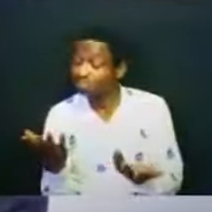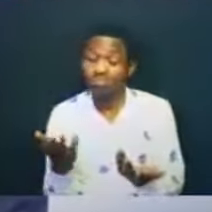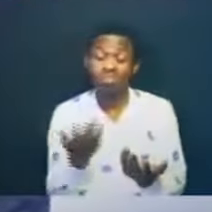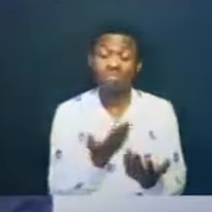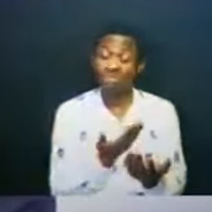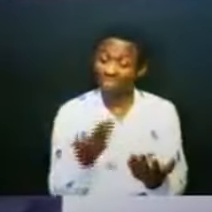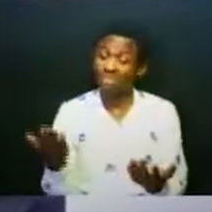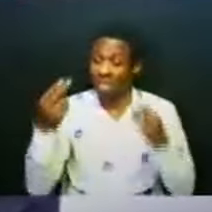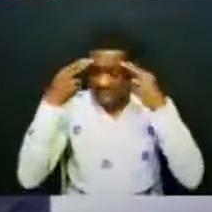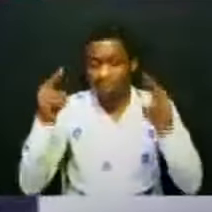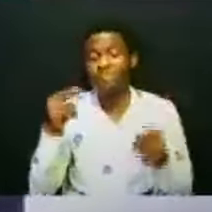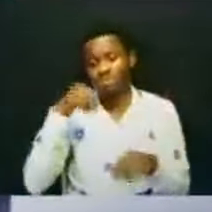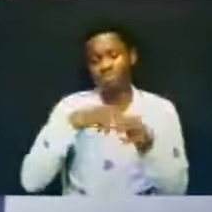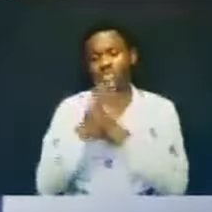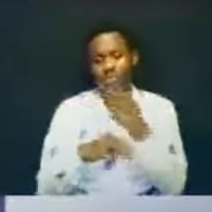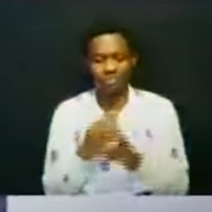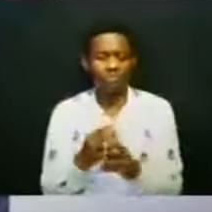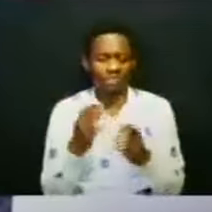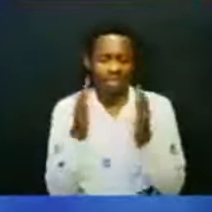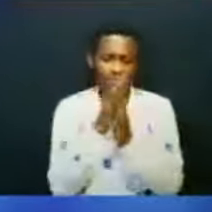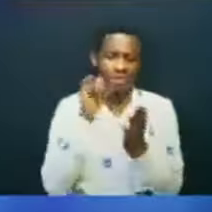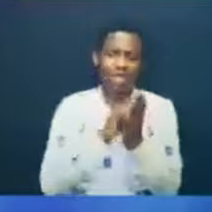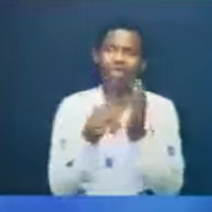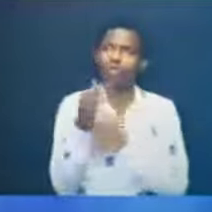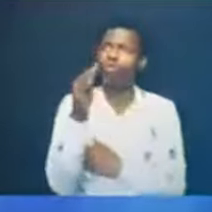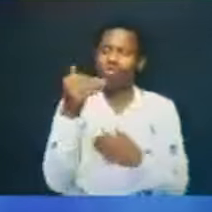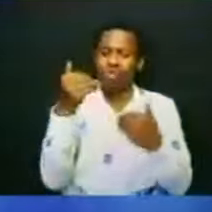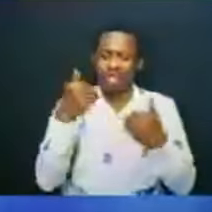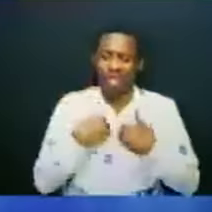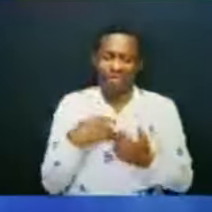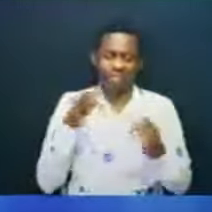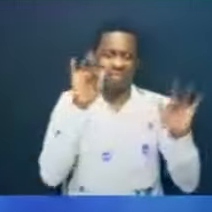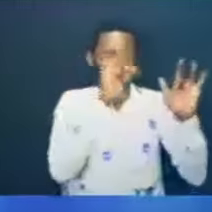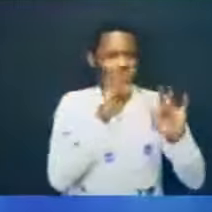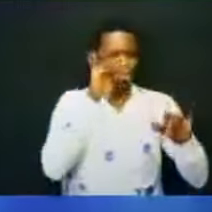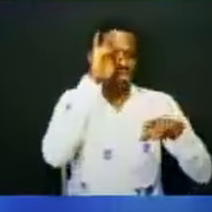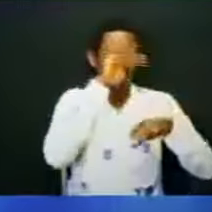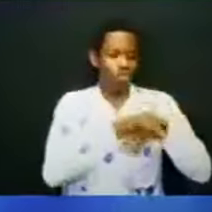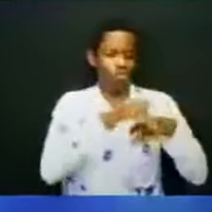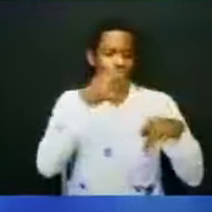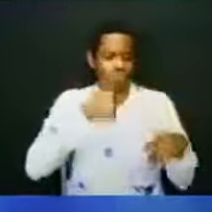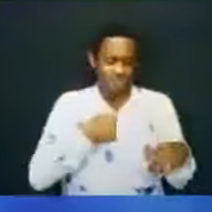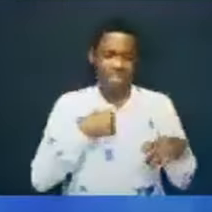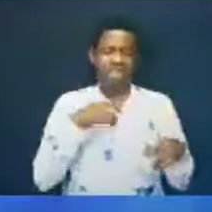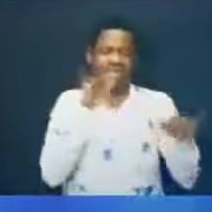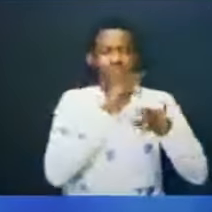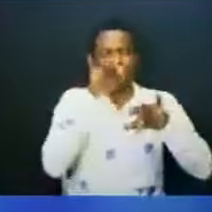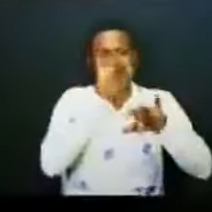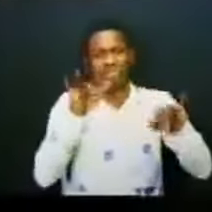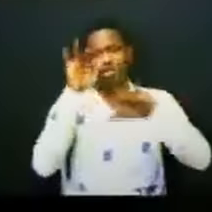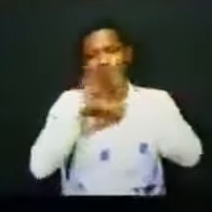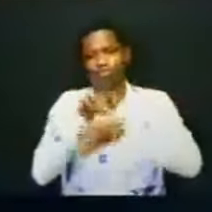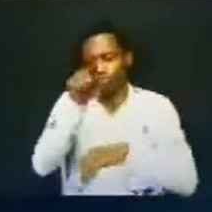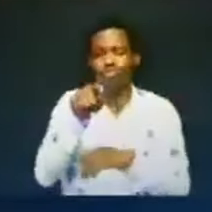maybe I could say won't pay. I pray that God will have mercy upon me and have mercy upon you. May he have mercy upon all